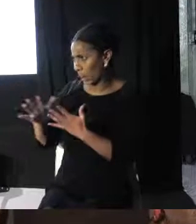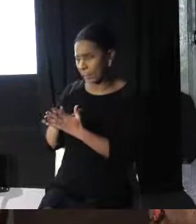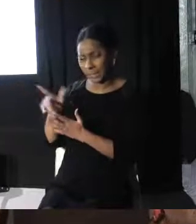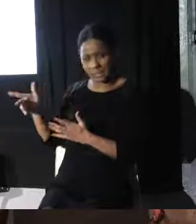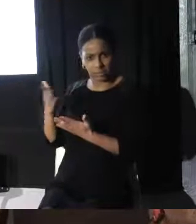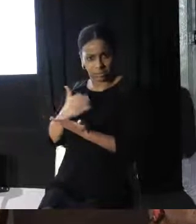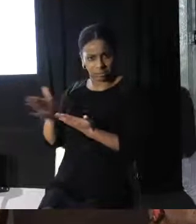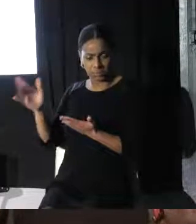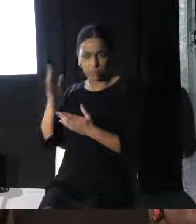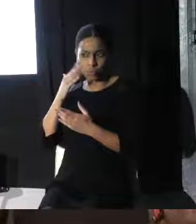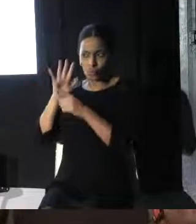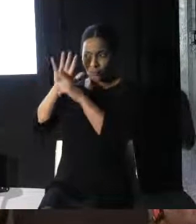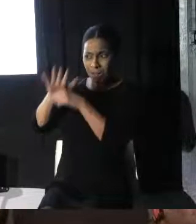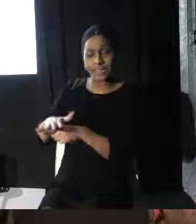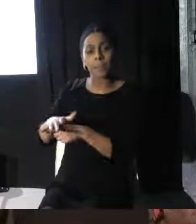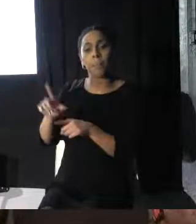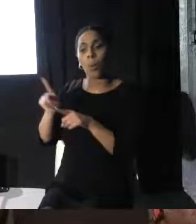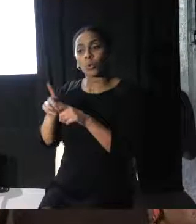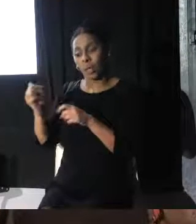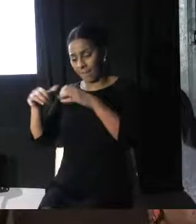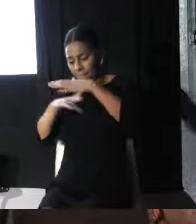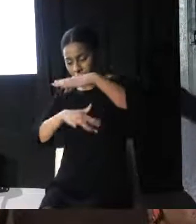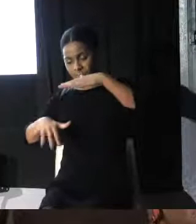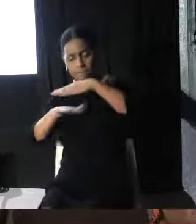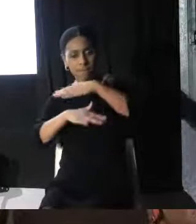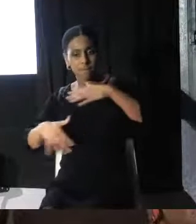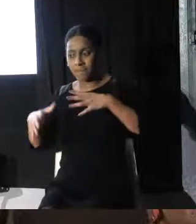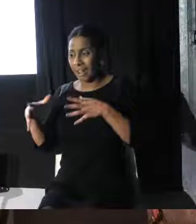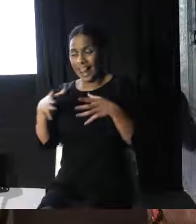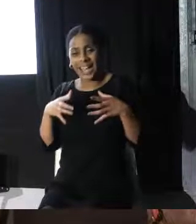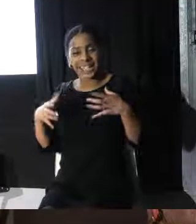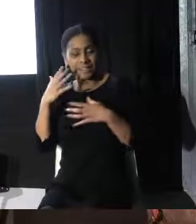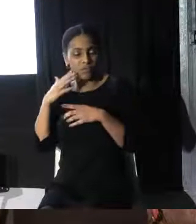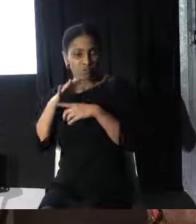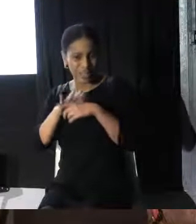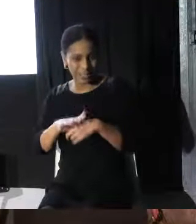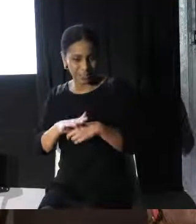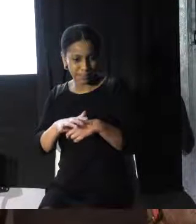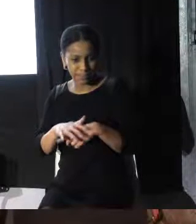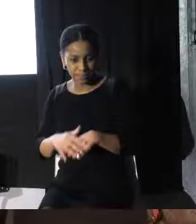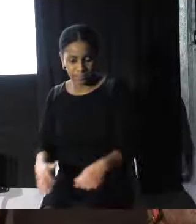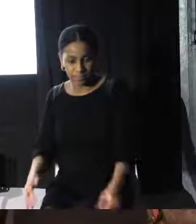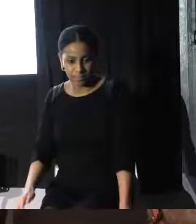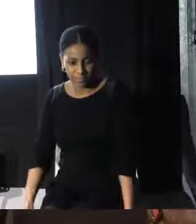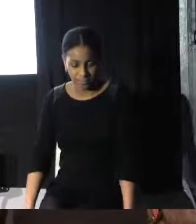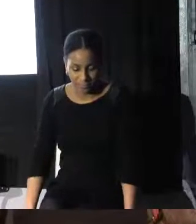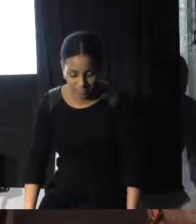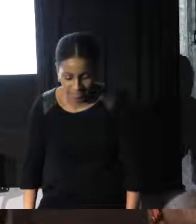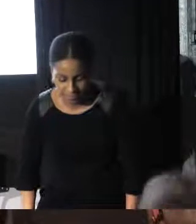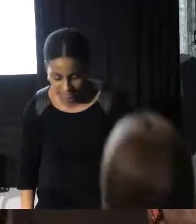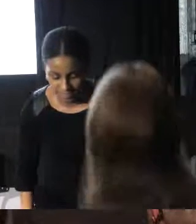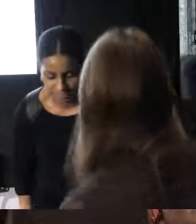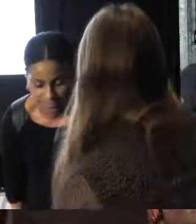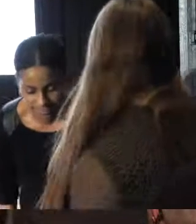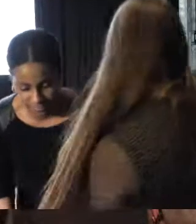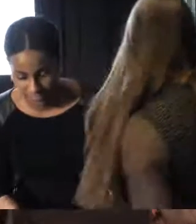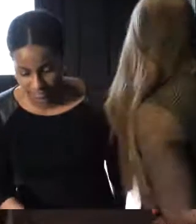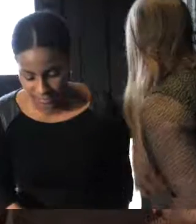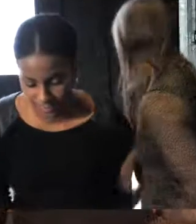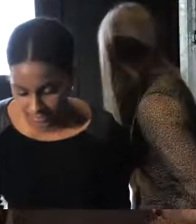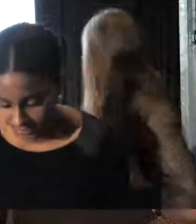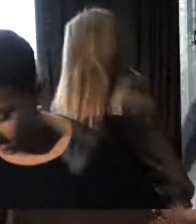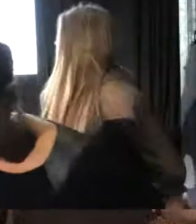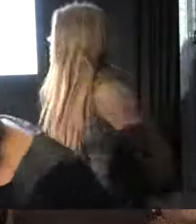unwitting and collective racism. We might say that the civil rights movement of the 60s and 70s was